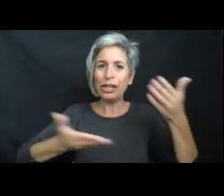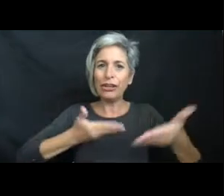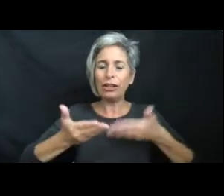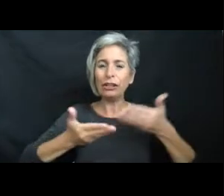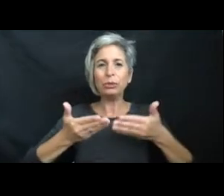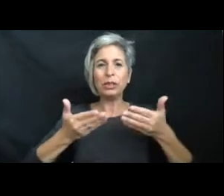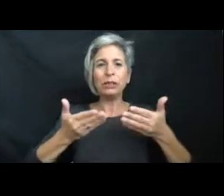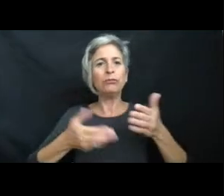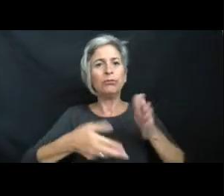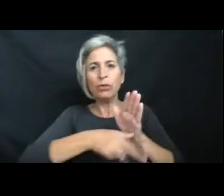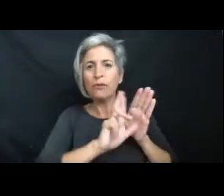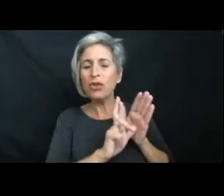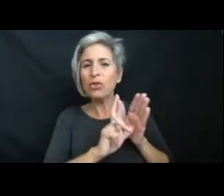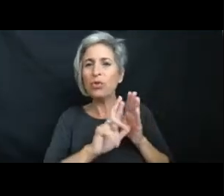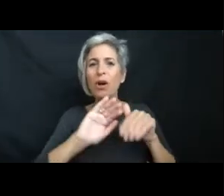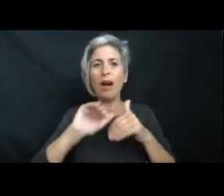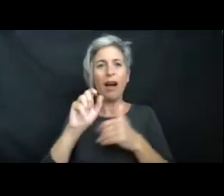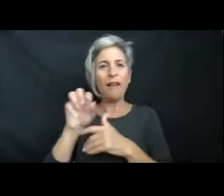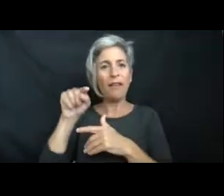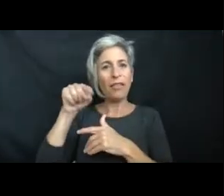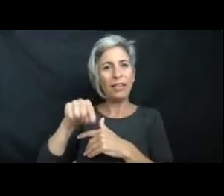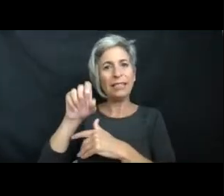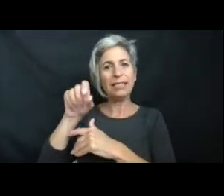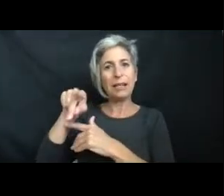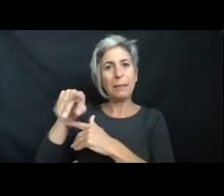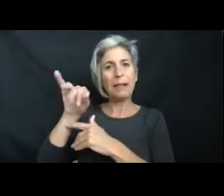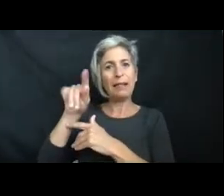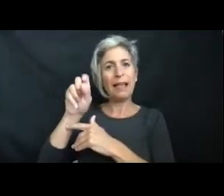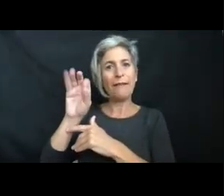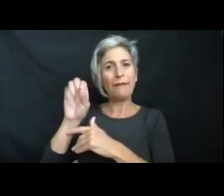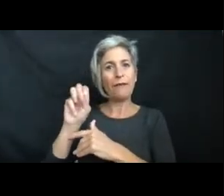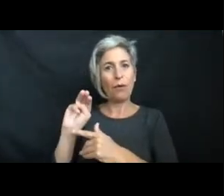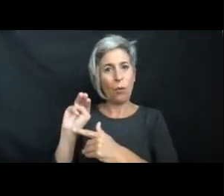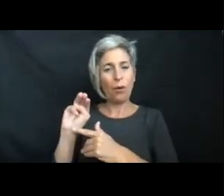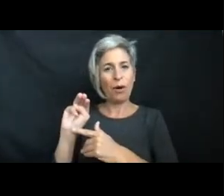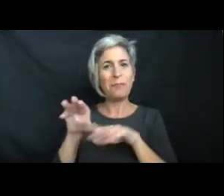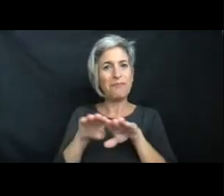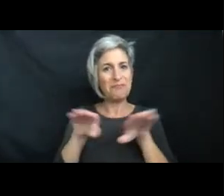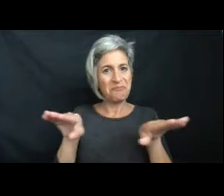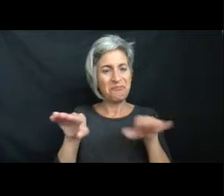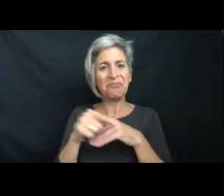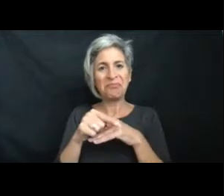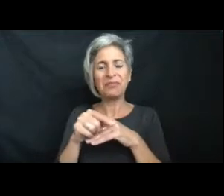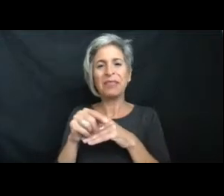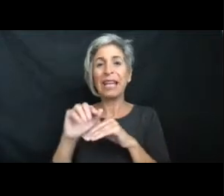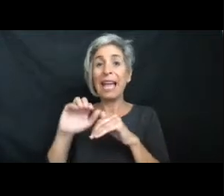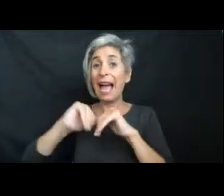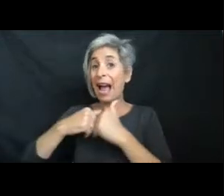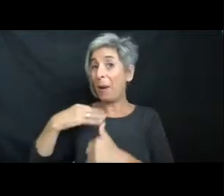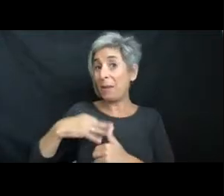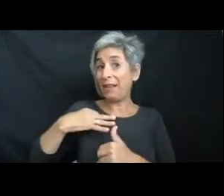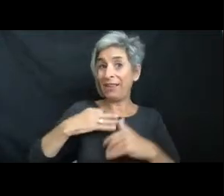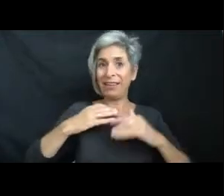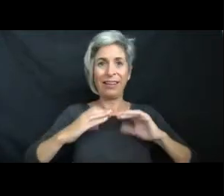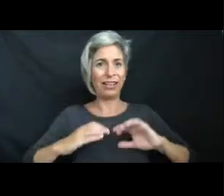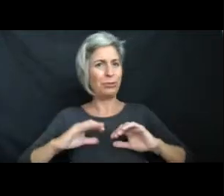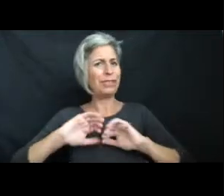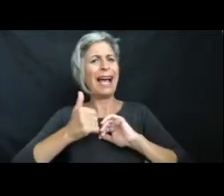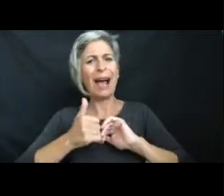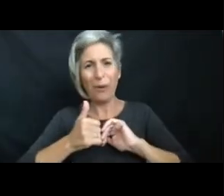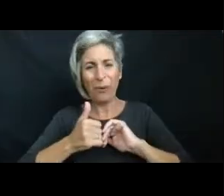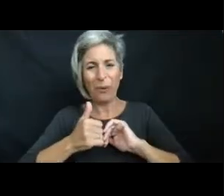of the Sages platform and how this will benefit our customers as we